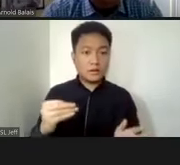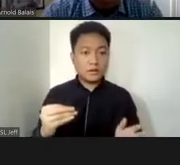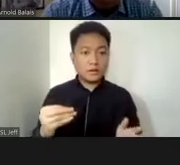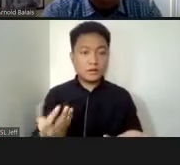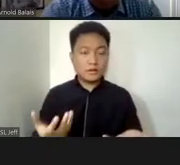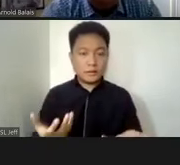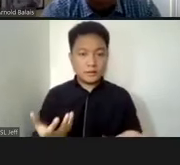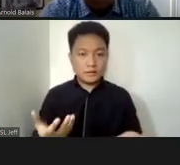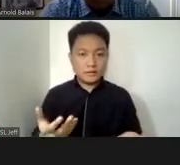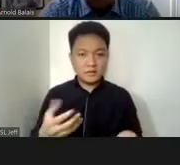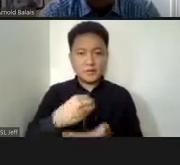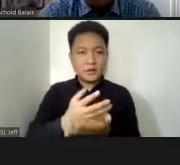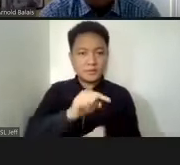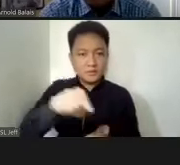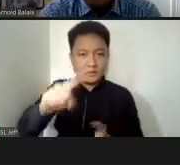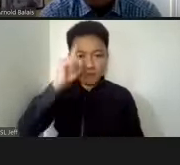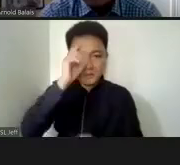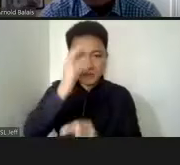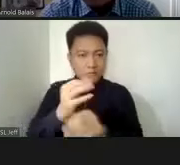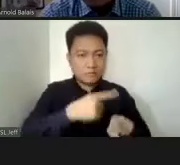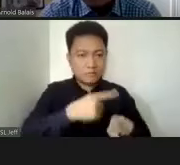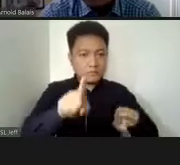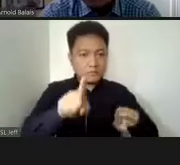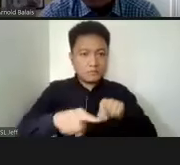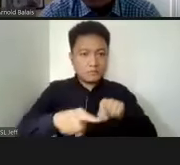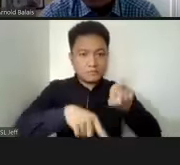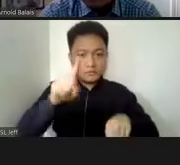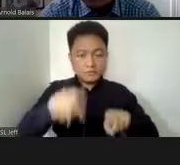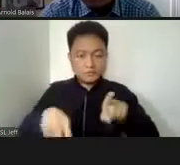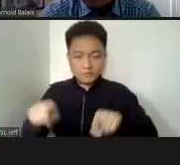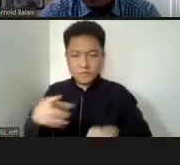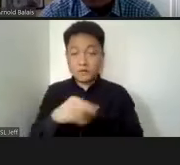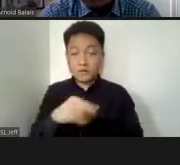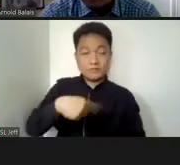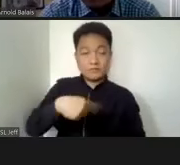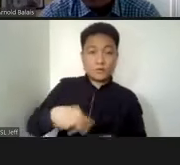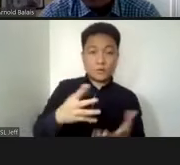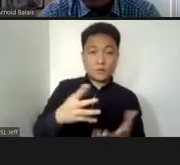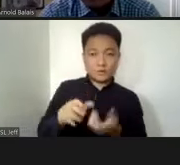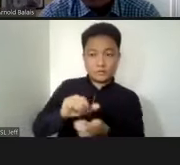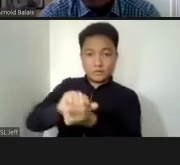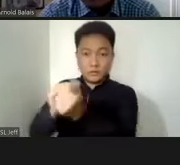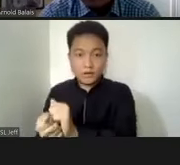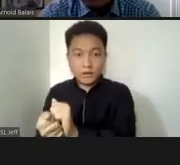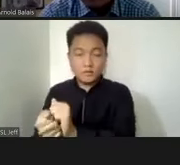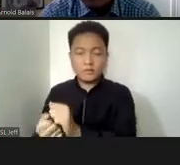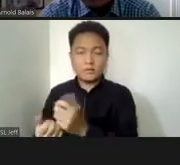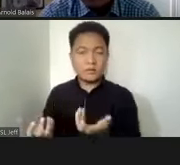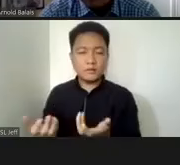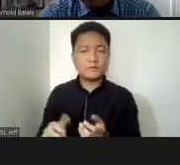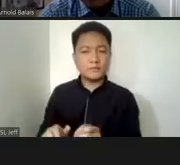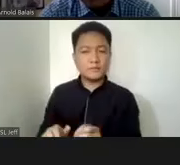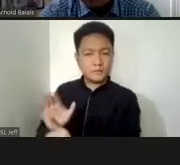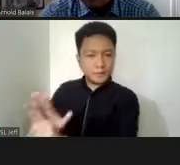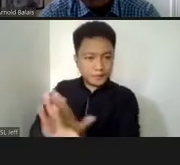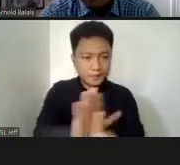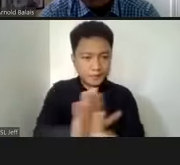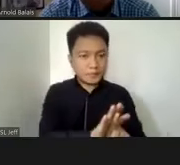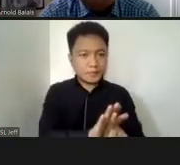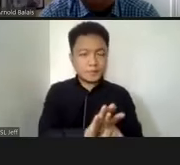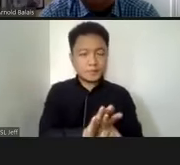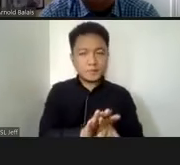rather let them see how we live our lives. So if you have that relational harmony with your